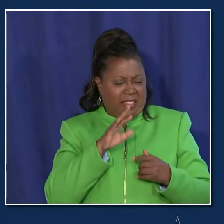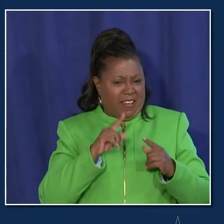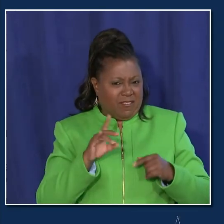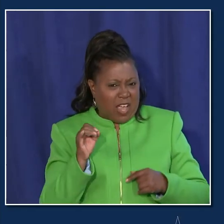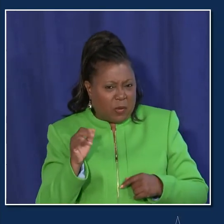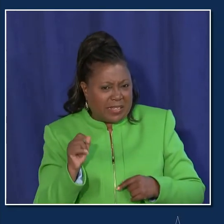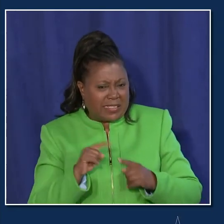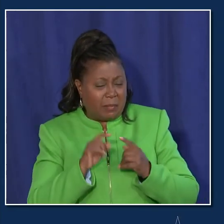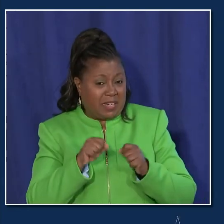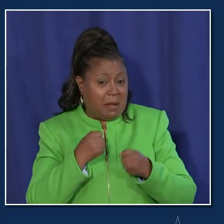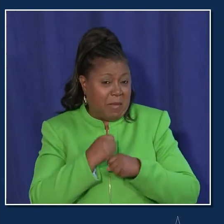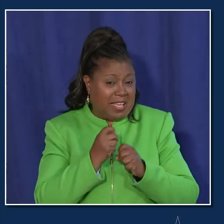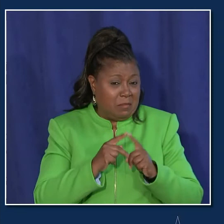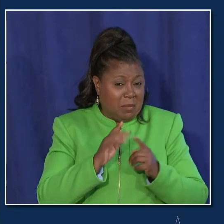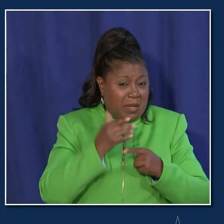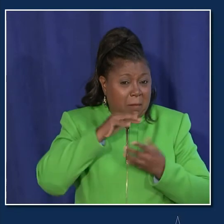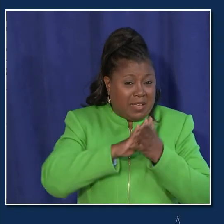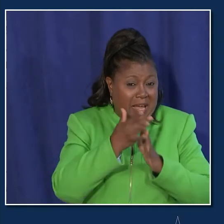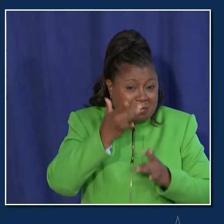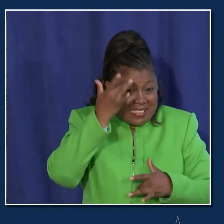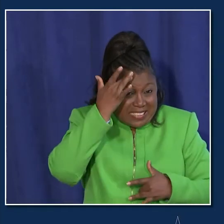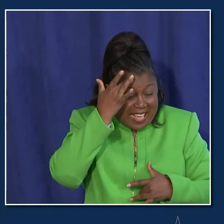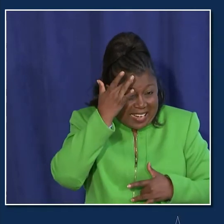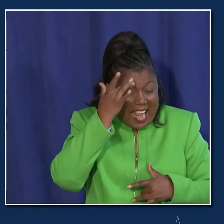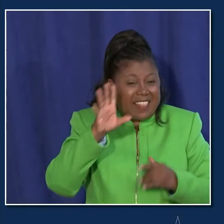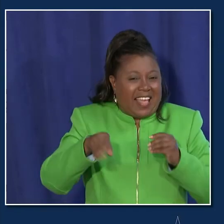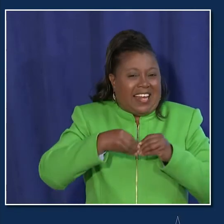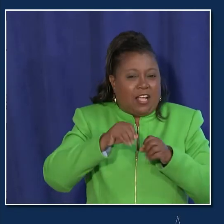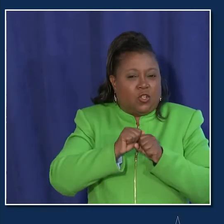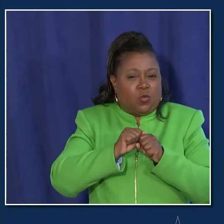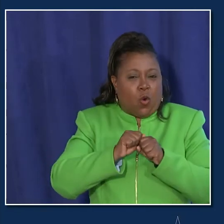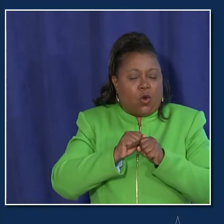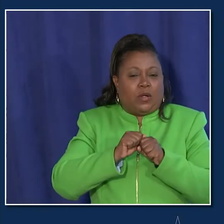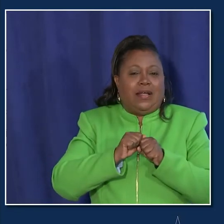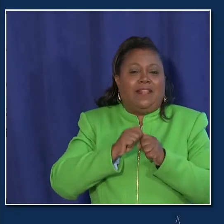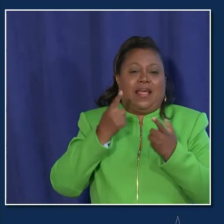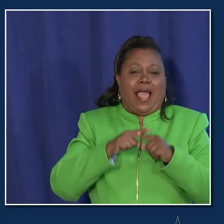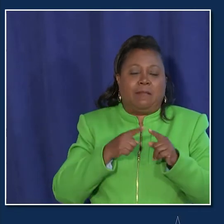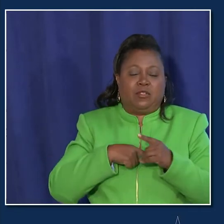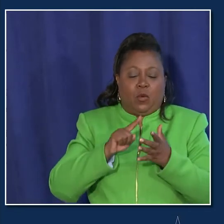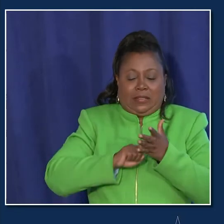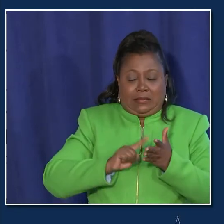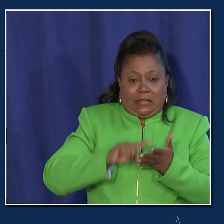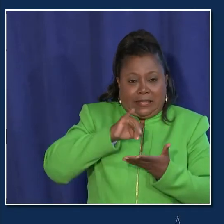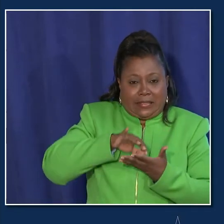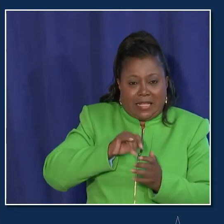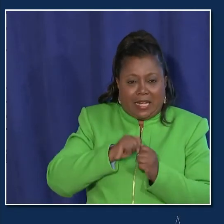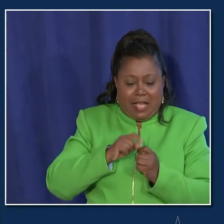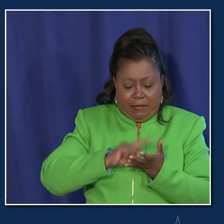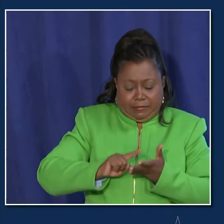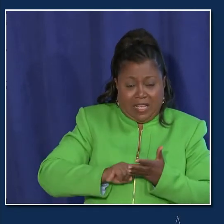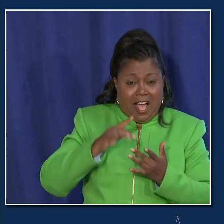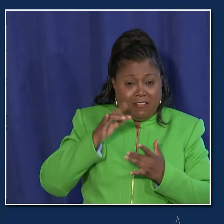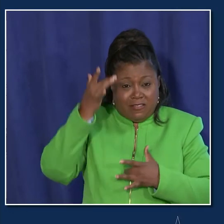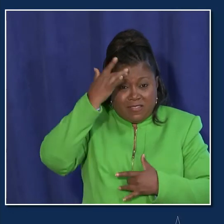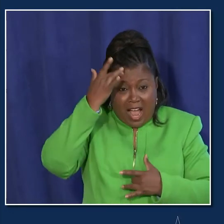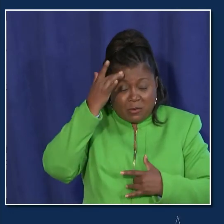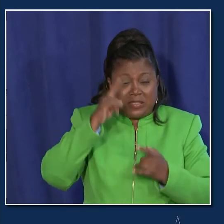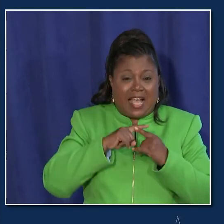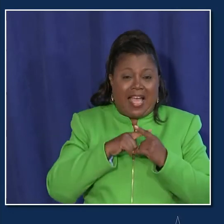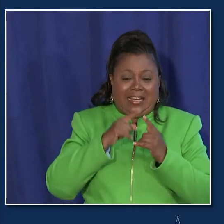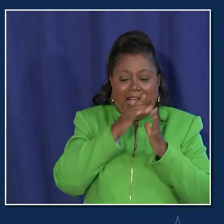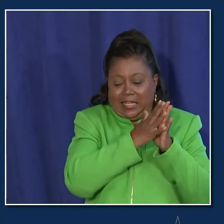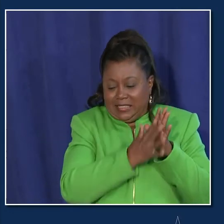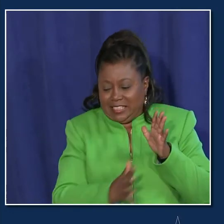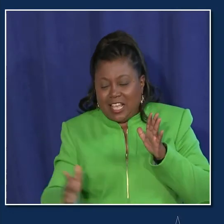variants potentially making people sicker? There's extra work that happens from an epidemiologic perspective, and then also from a sequencing